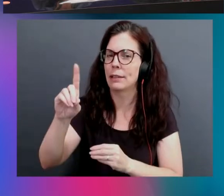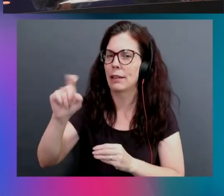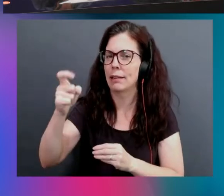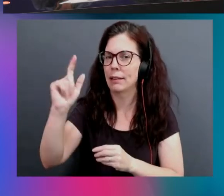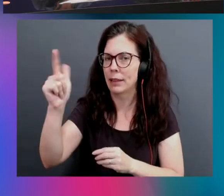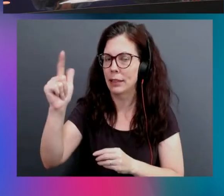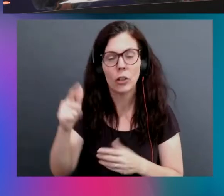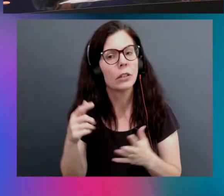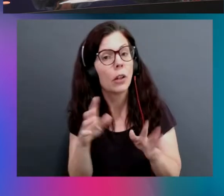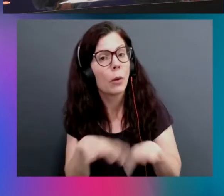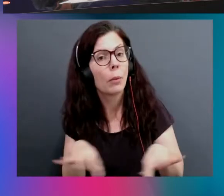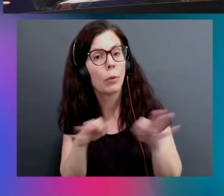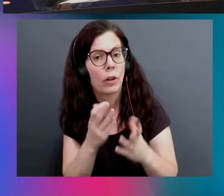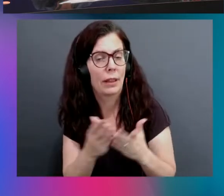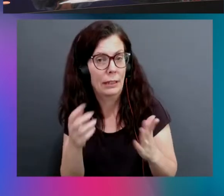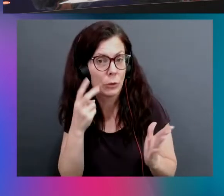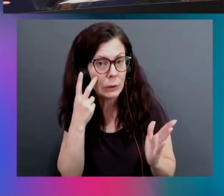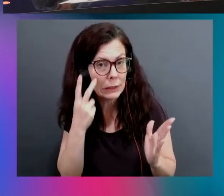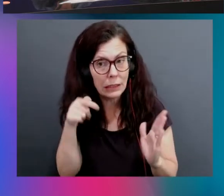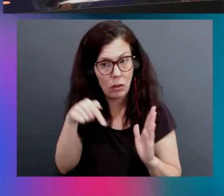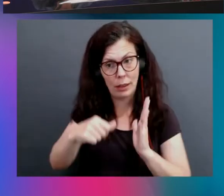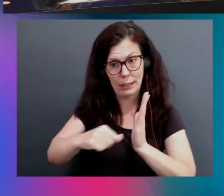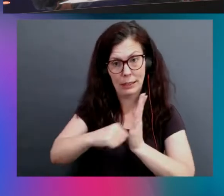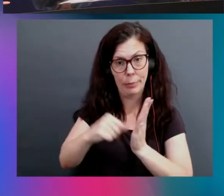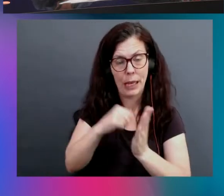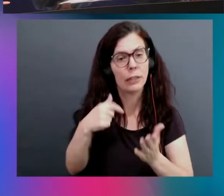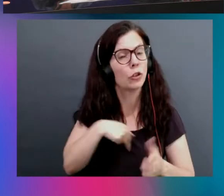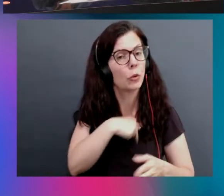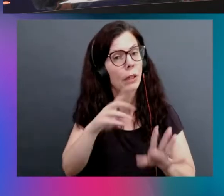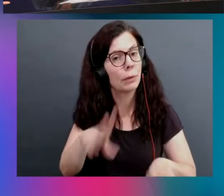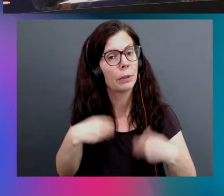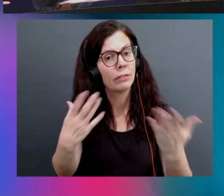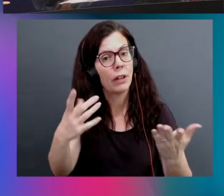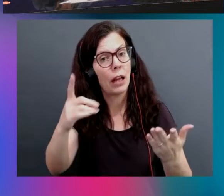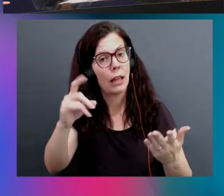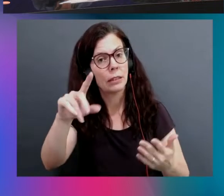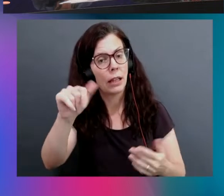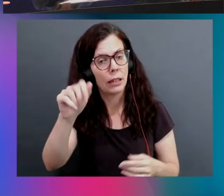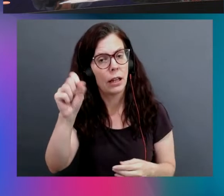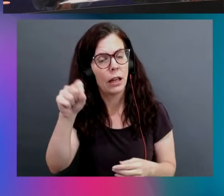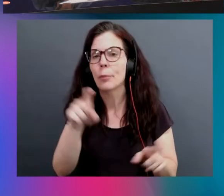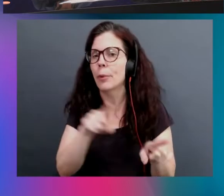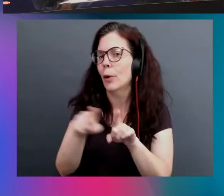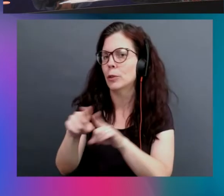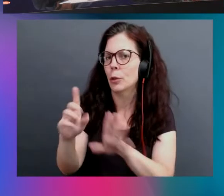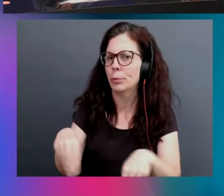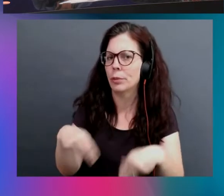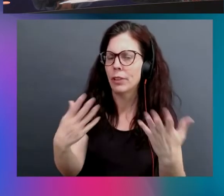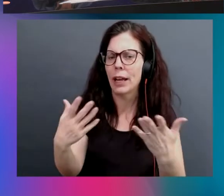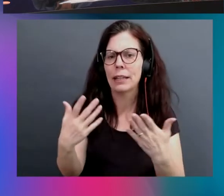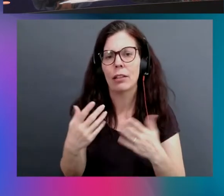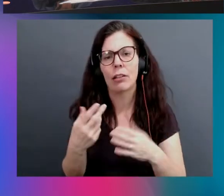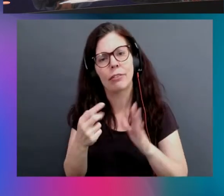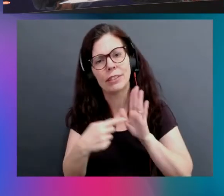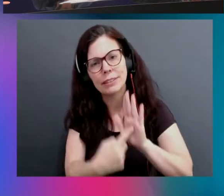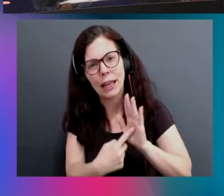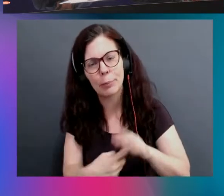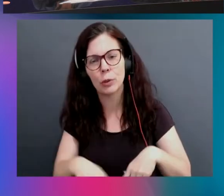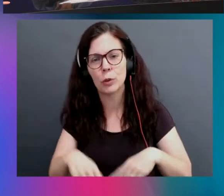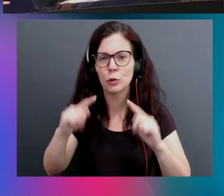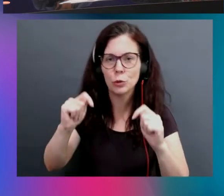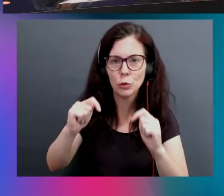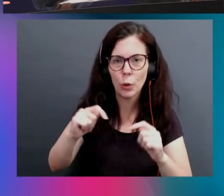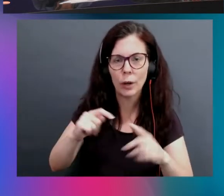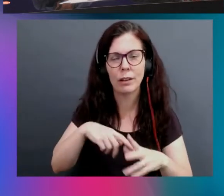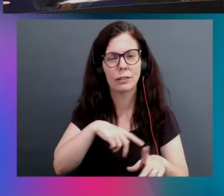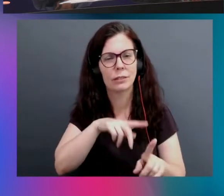on this registry page is that not only do we provide the data, but we also provide a bunch of usage examples, tutorials, and applications